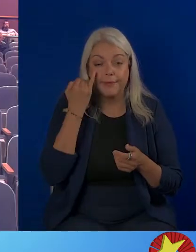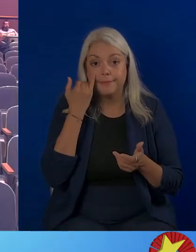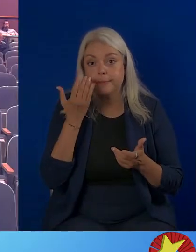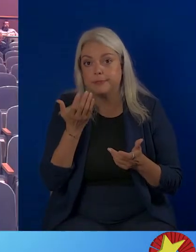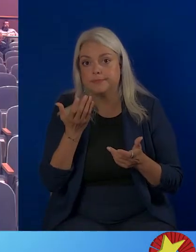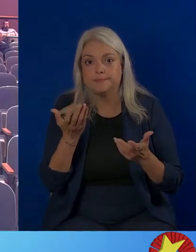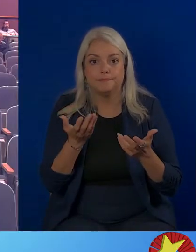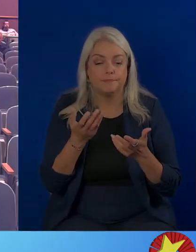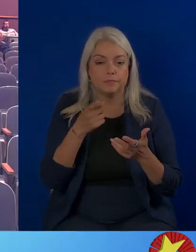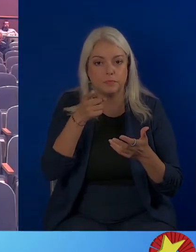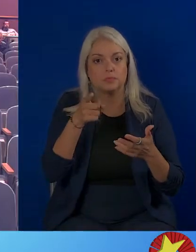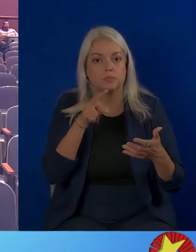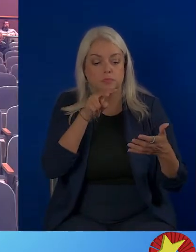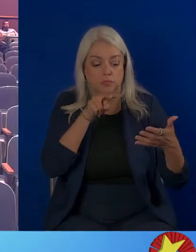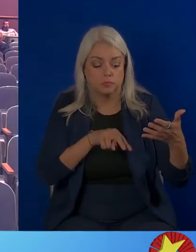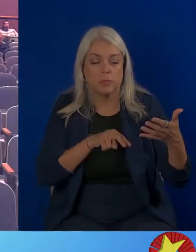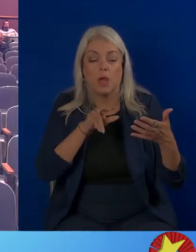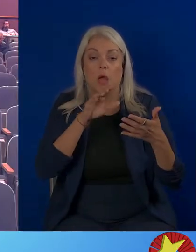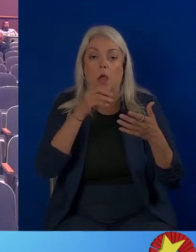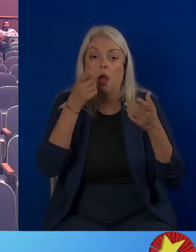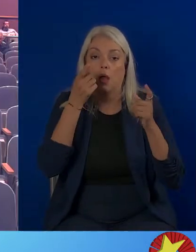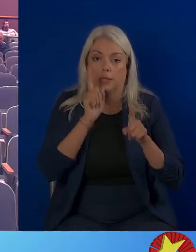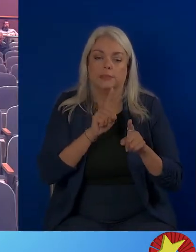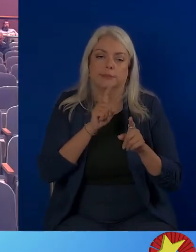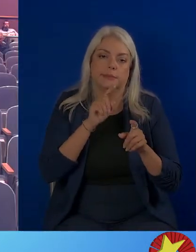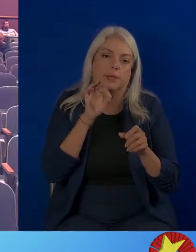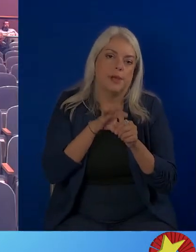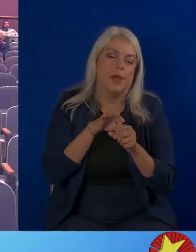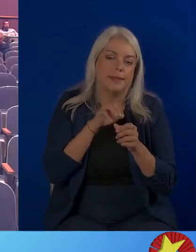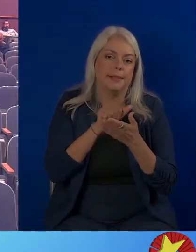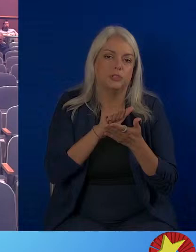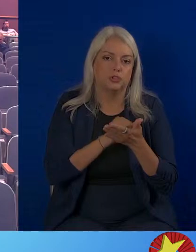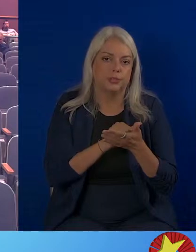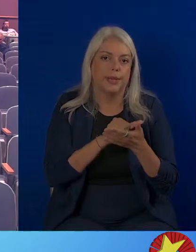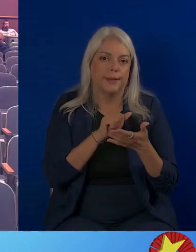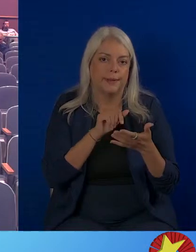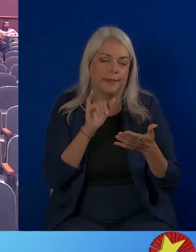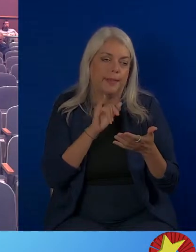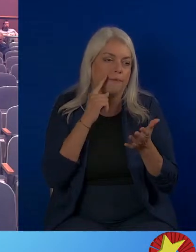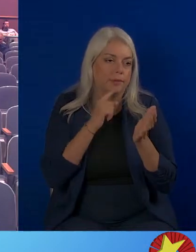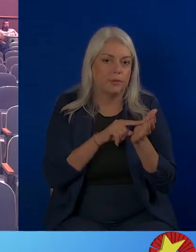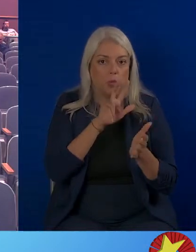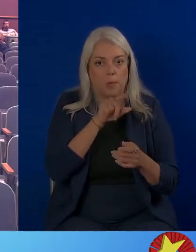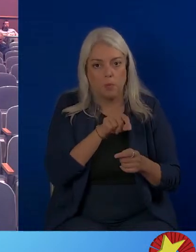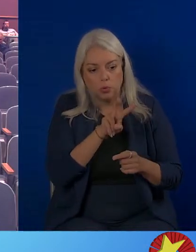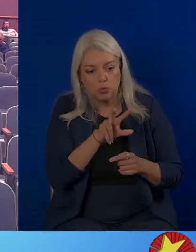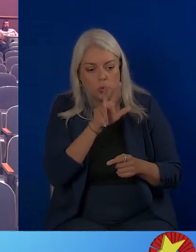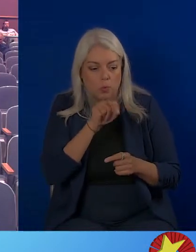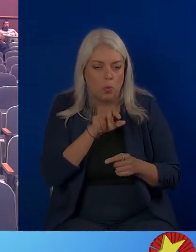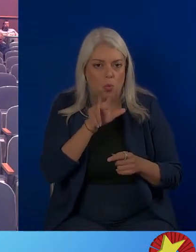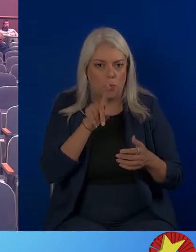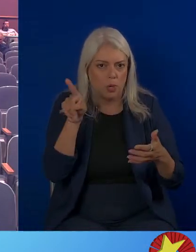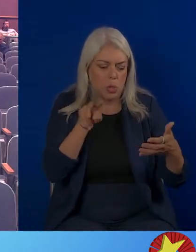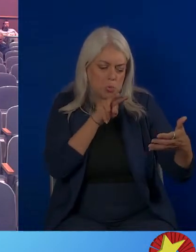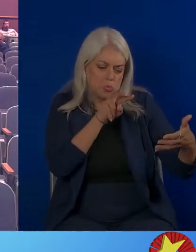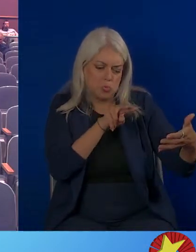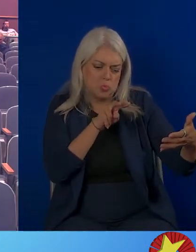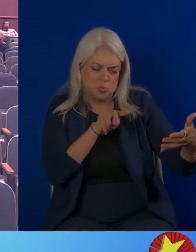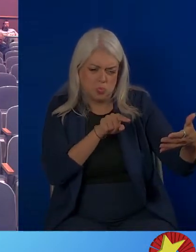items in the consent agenda, such as items 3.2, 3.3, et cetera,